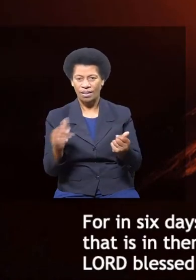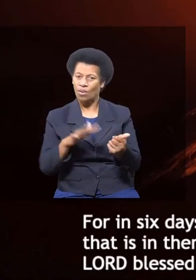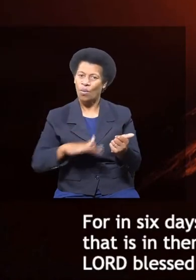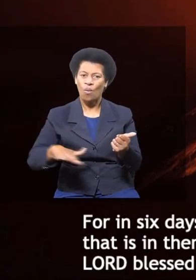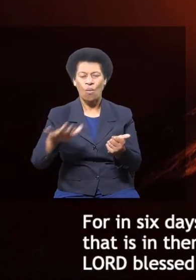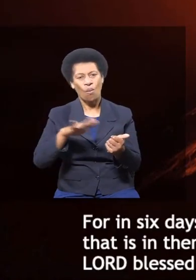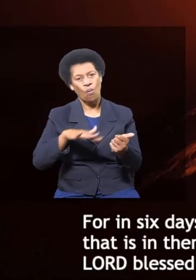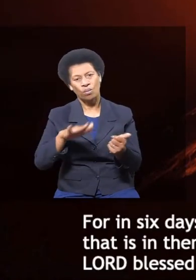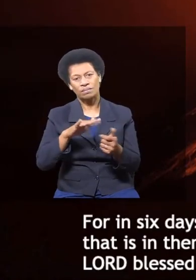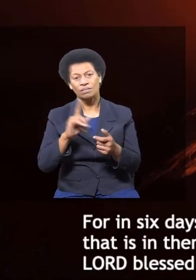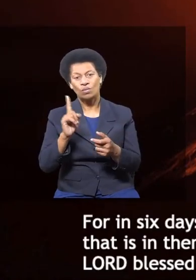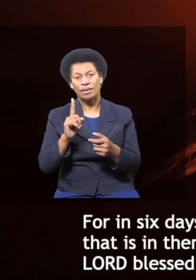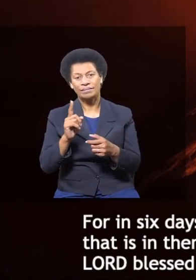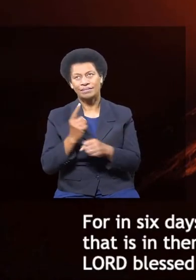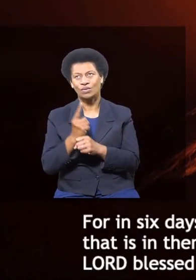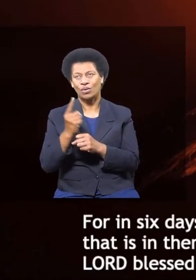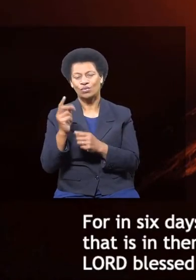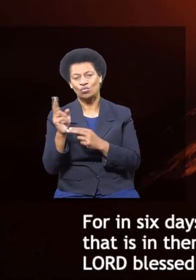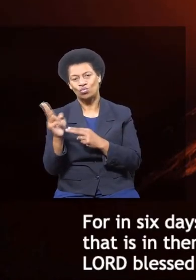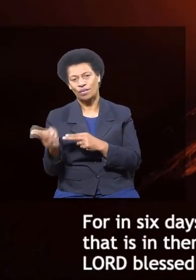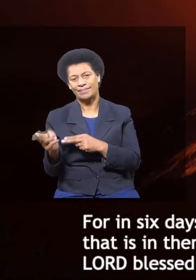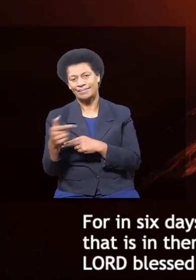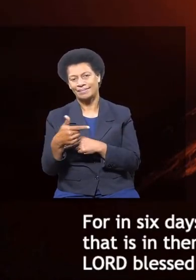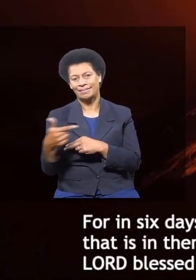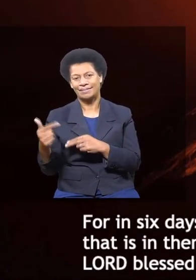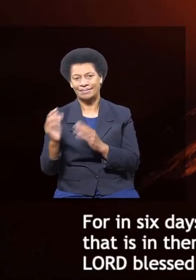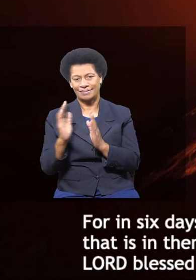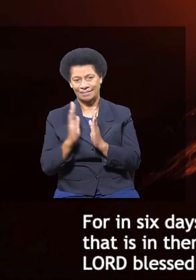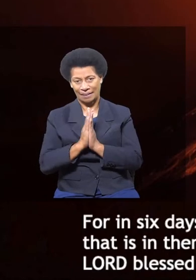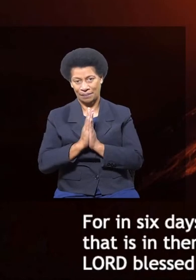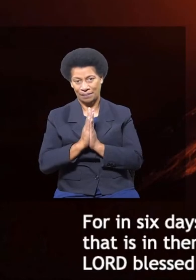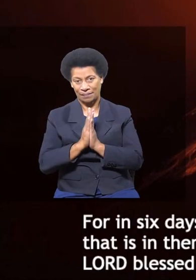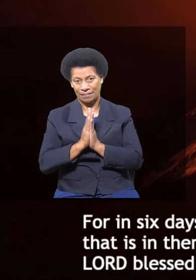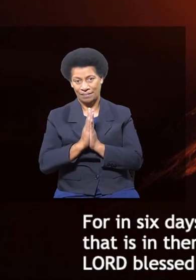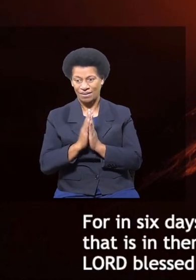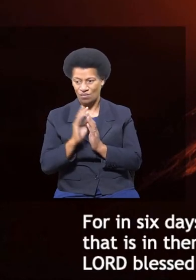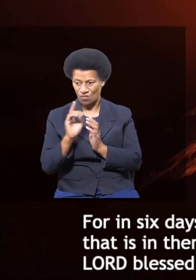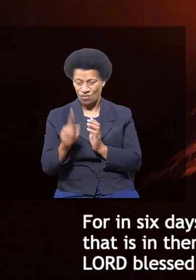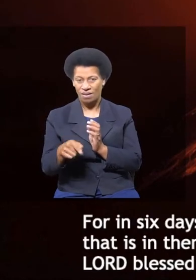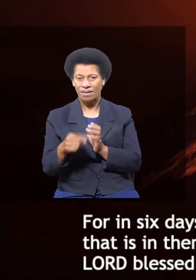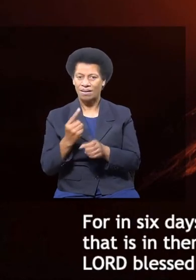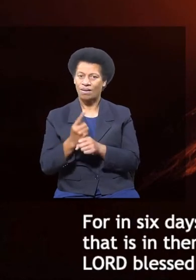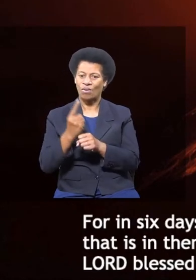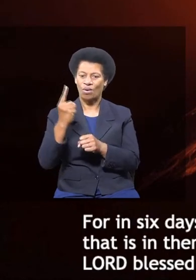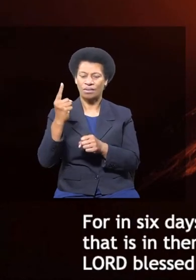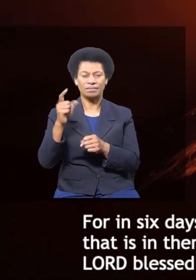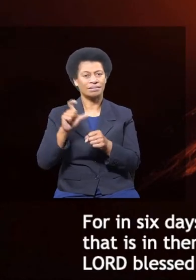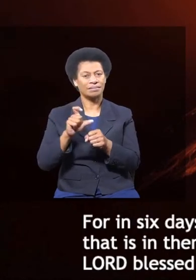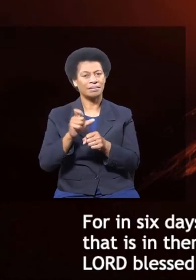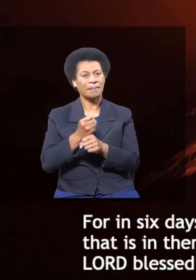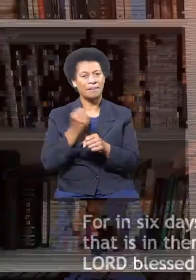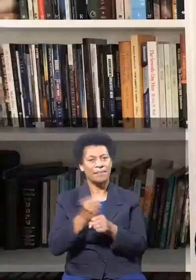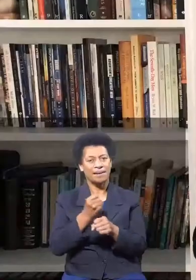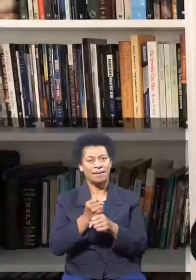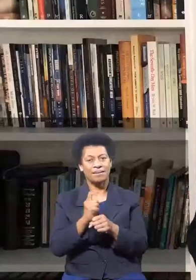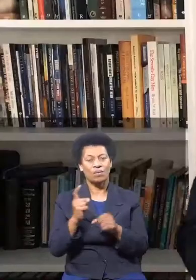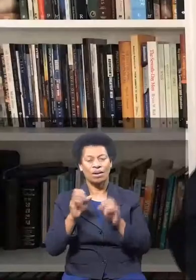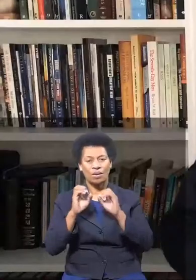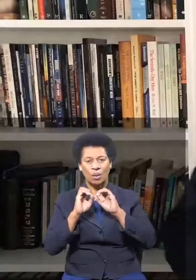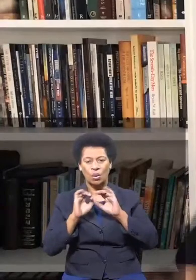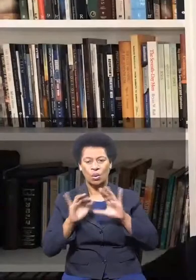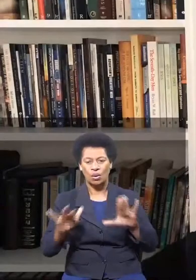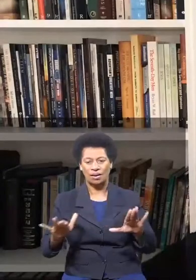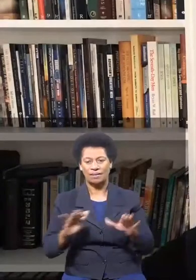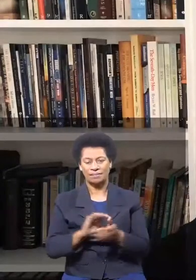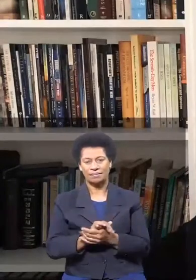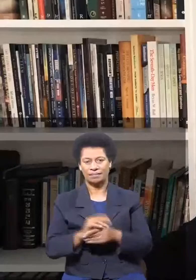all that is in them, and rested on the seventh day. Therefore the Lord blessed the Sabbath day and made it holy. In